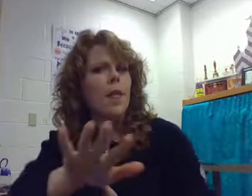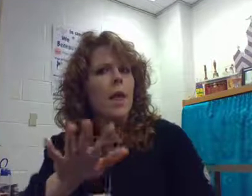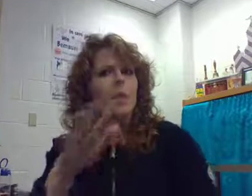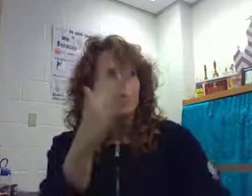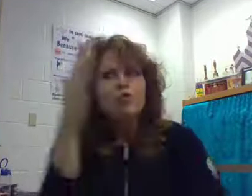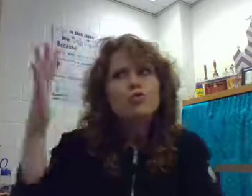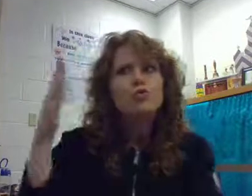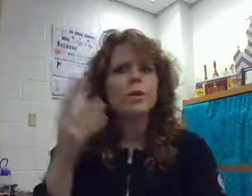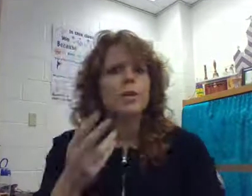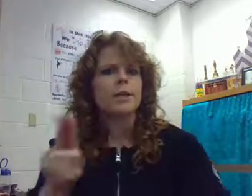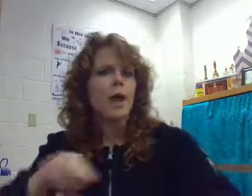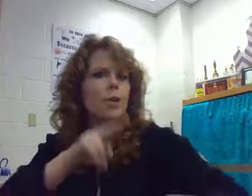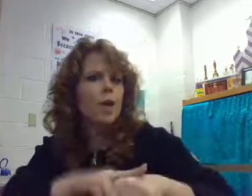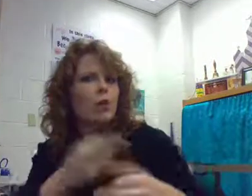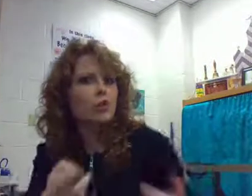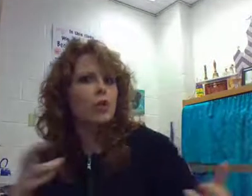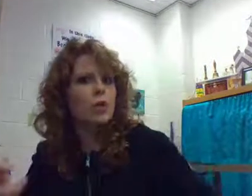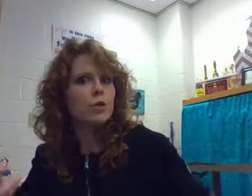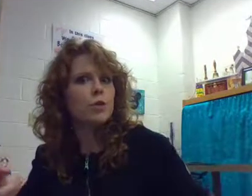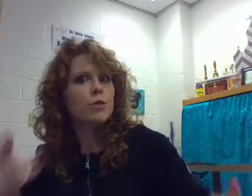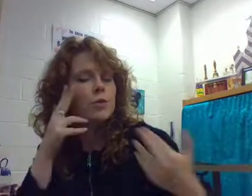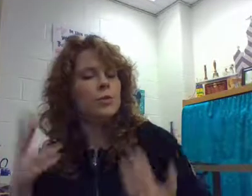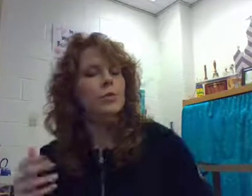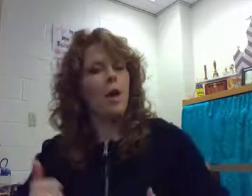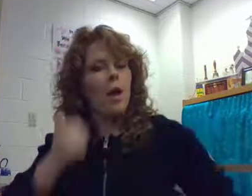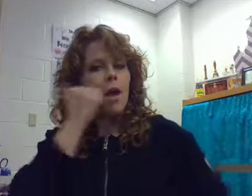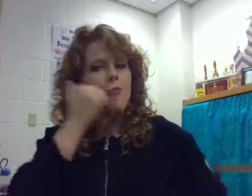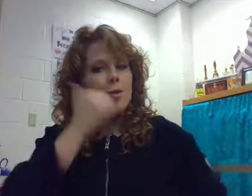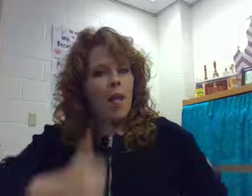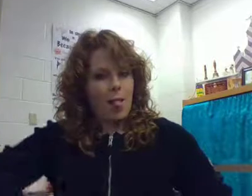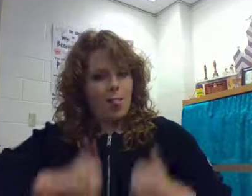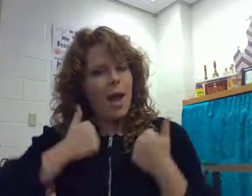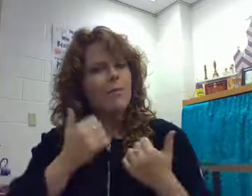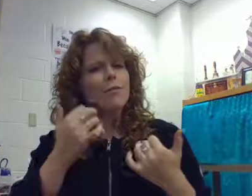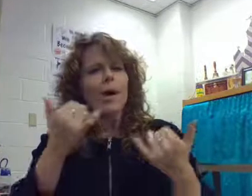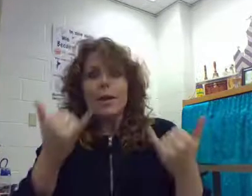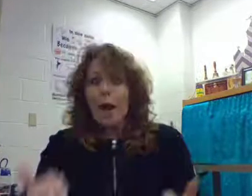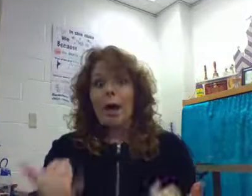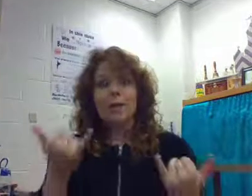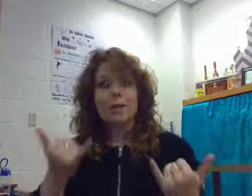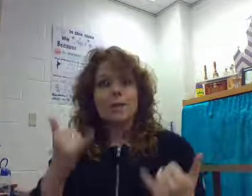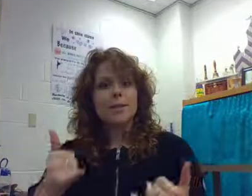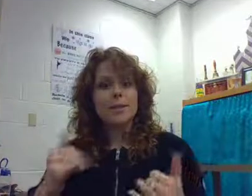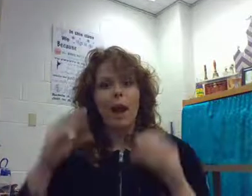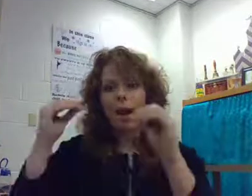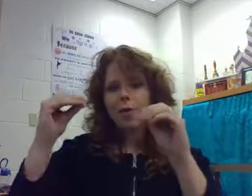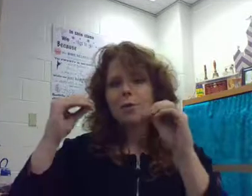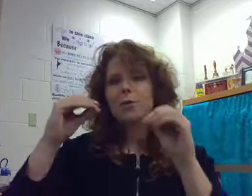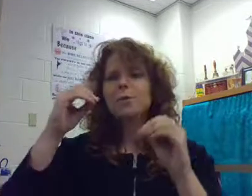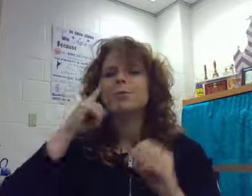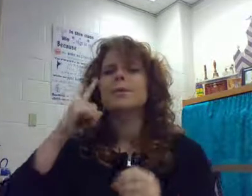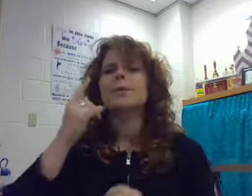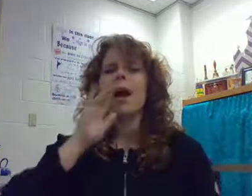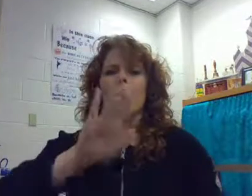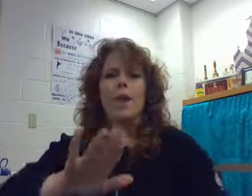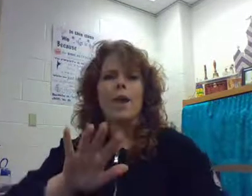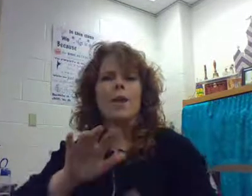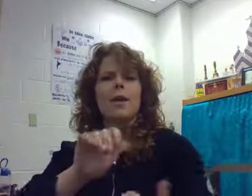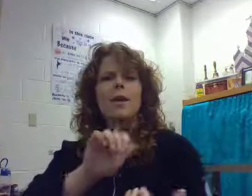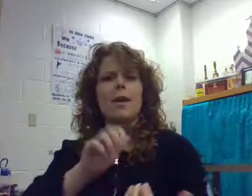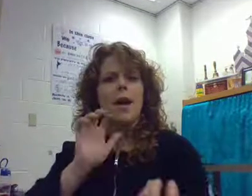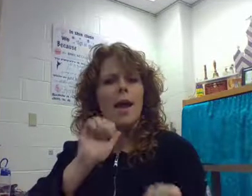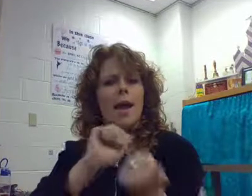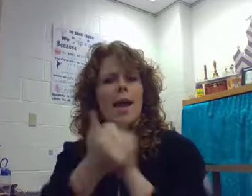to survive. So by the end of today's lesson, you should be able to tell me how did the Native Americans adapt to their environments. Some of our